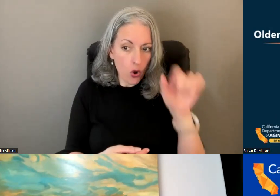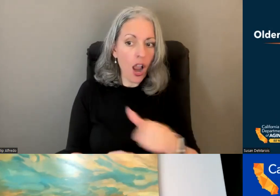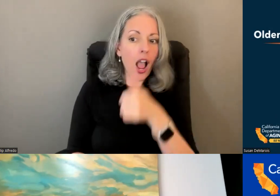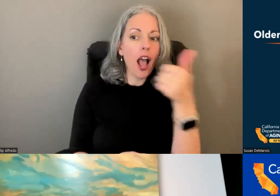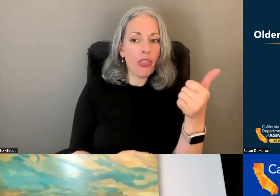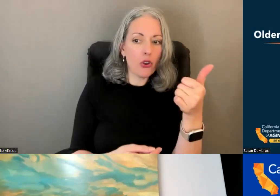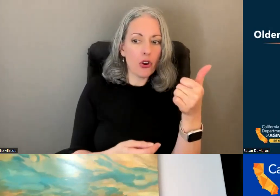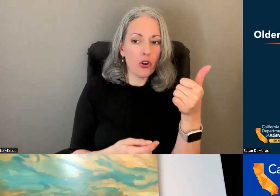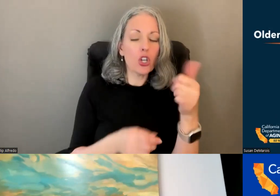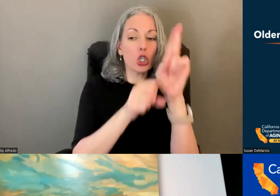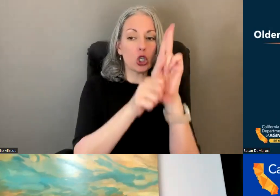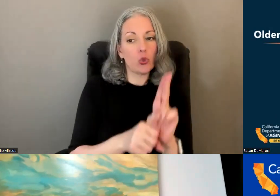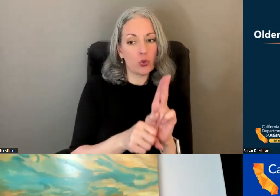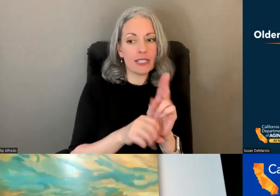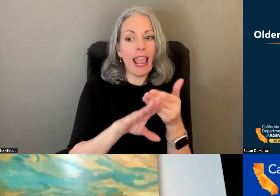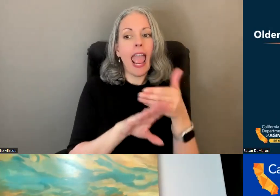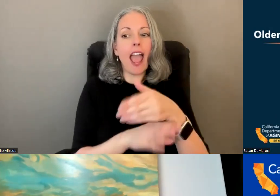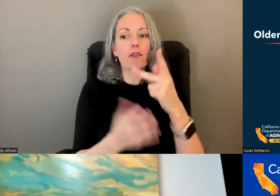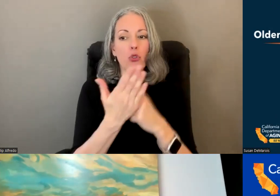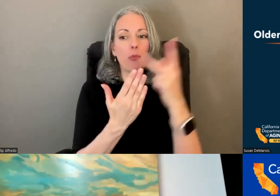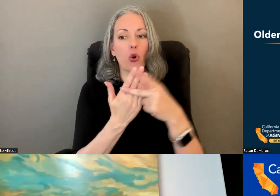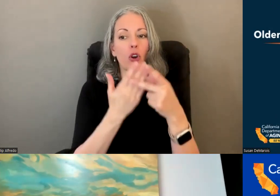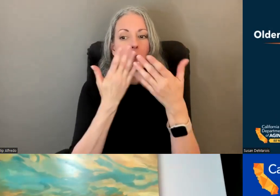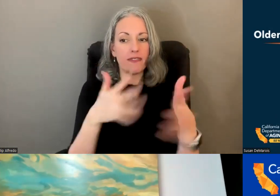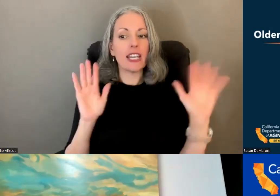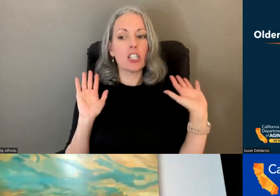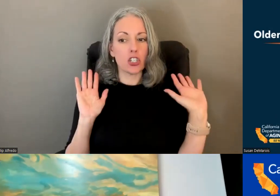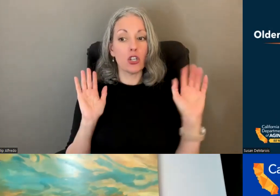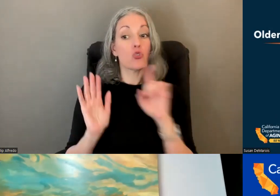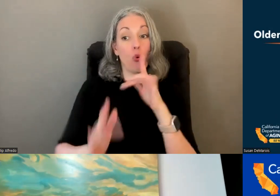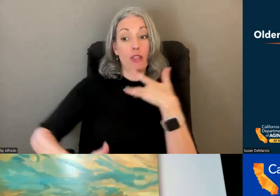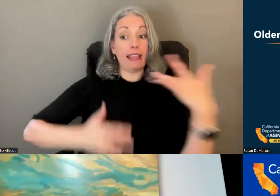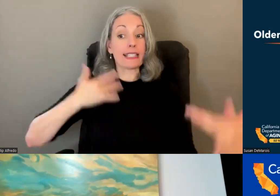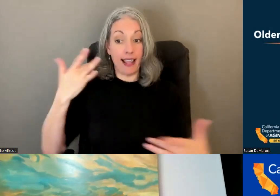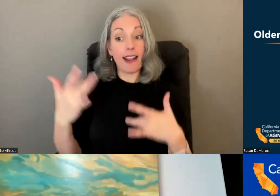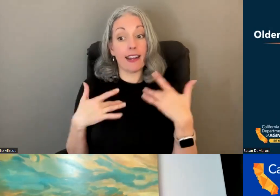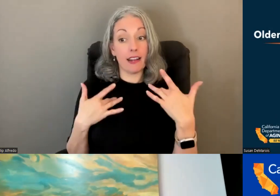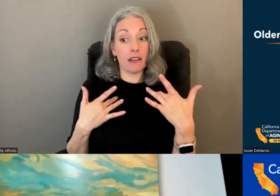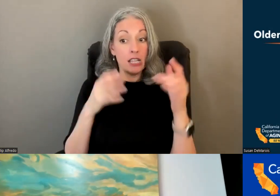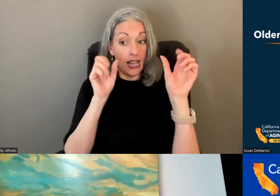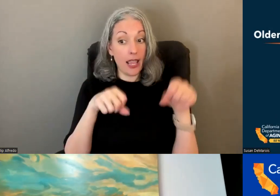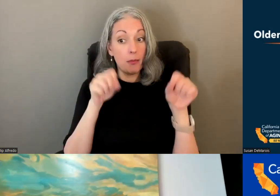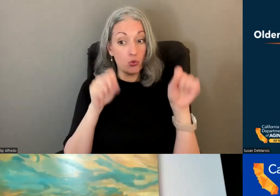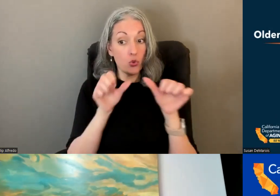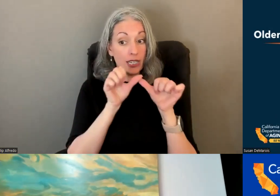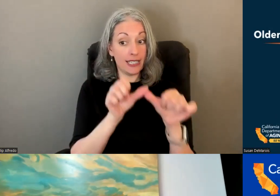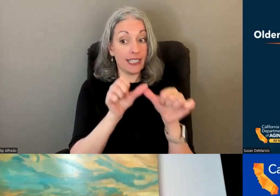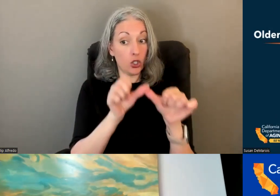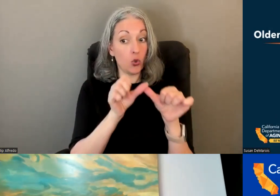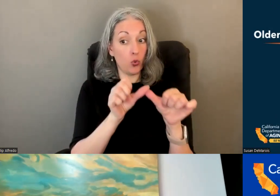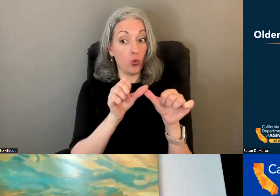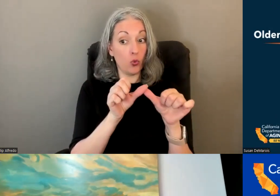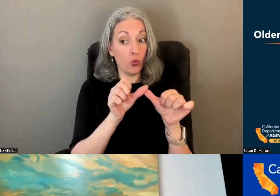broader public use after the program ends. So we're really excited to be able to continue kind of as